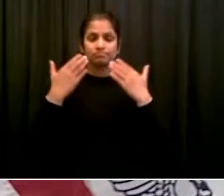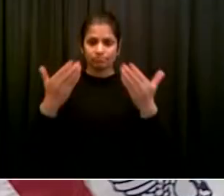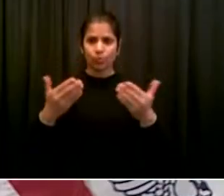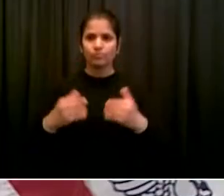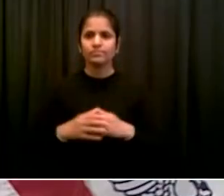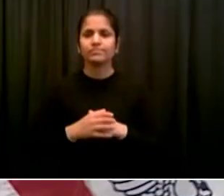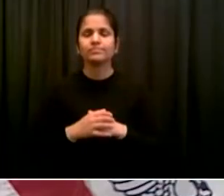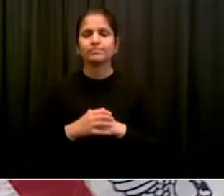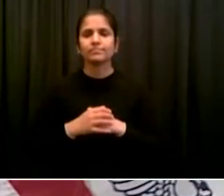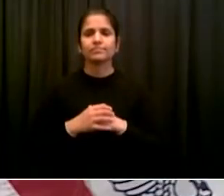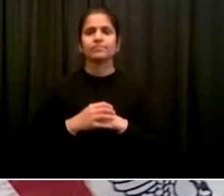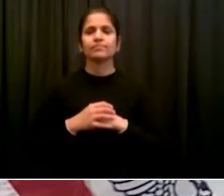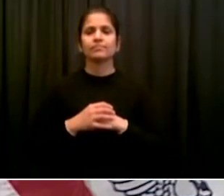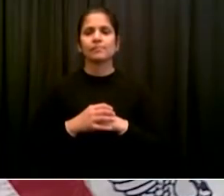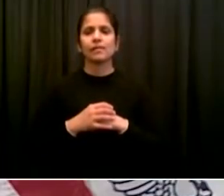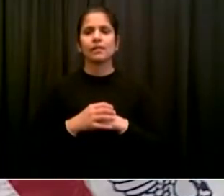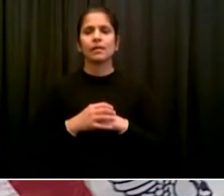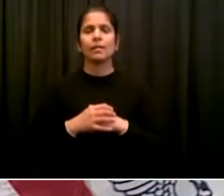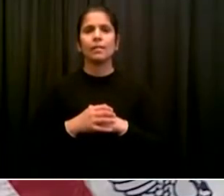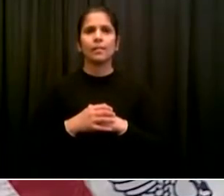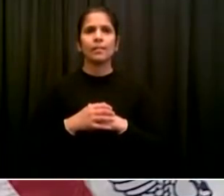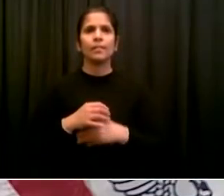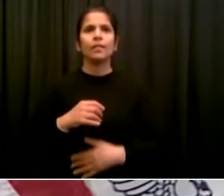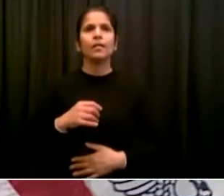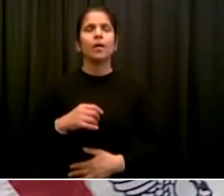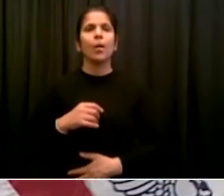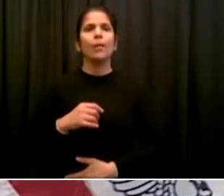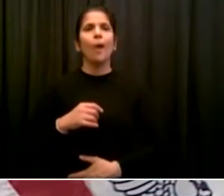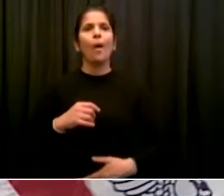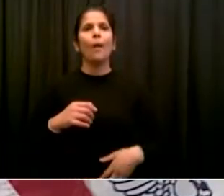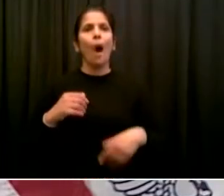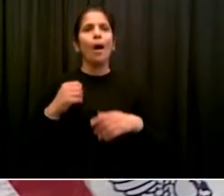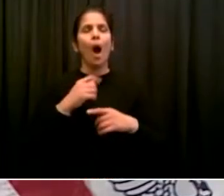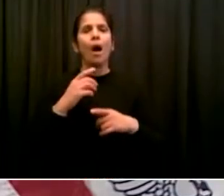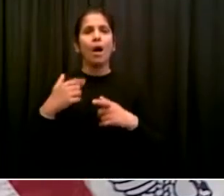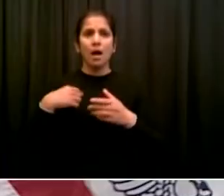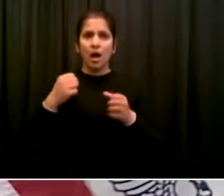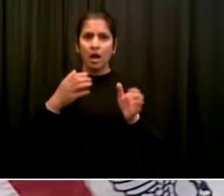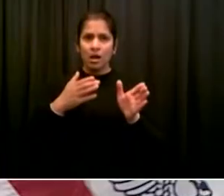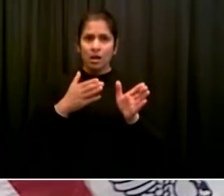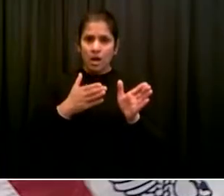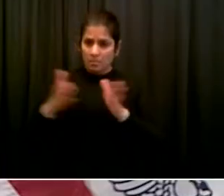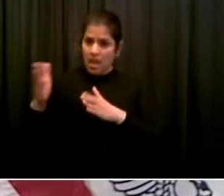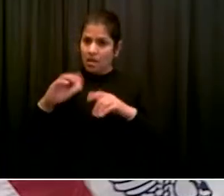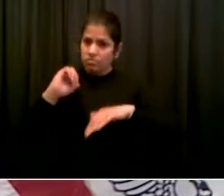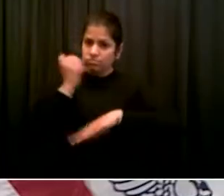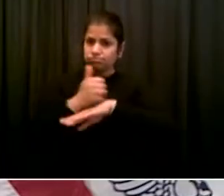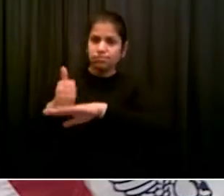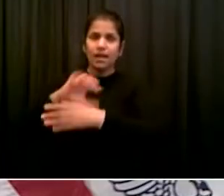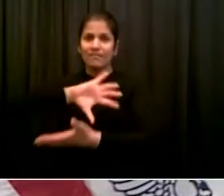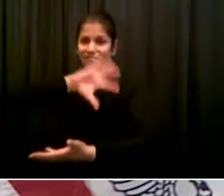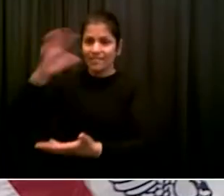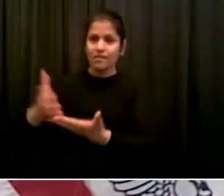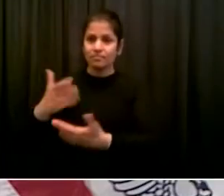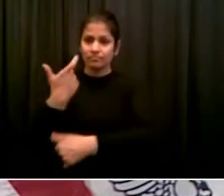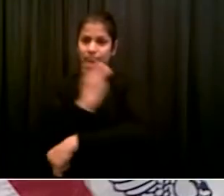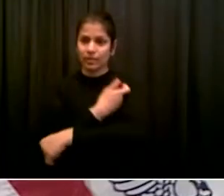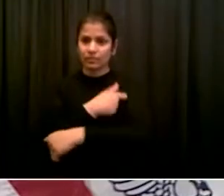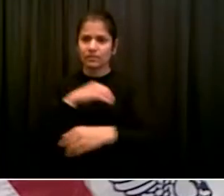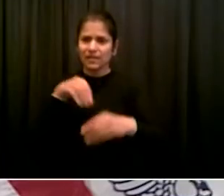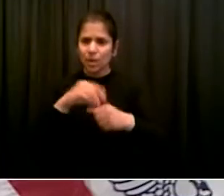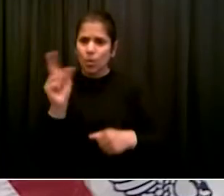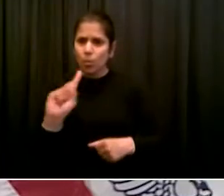Do you have a plan for when and where there will be new vaccination centers when more vaccines have reached the